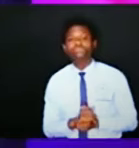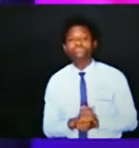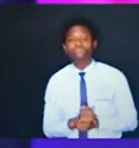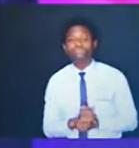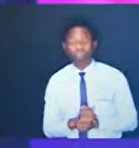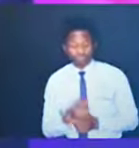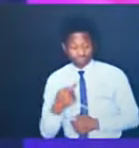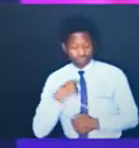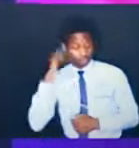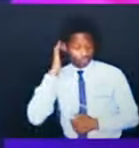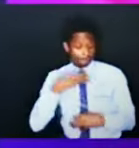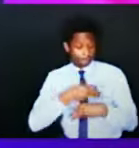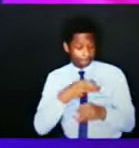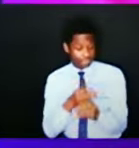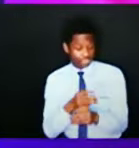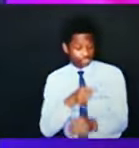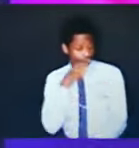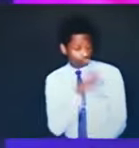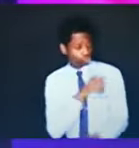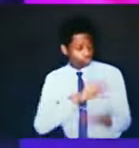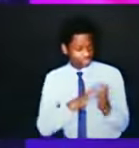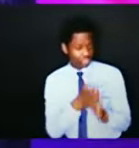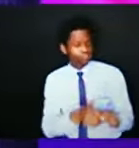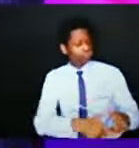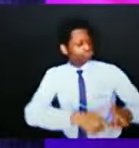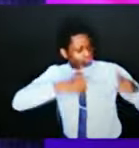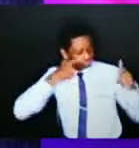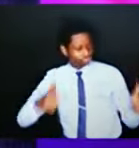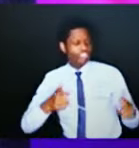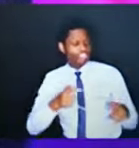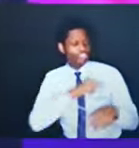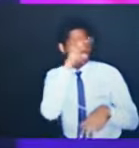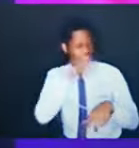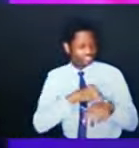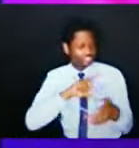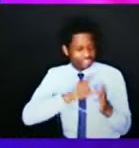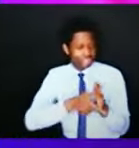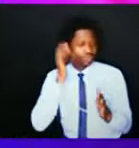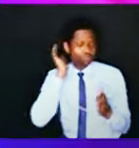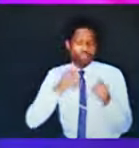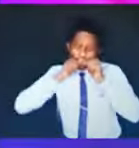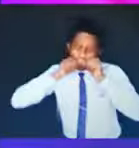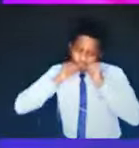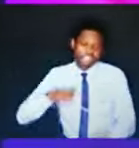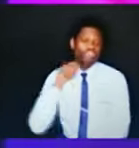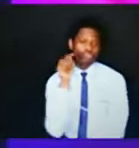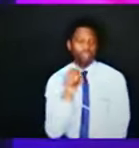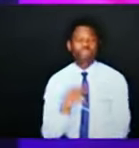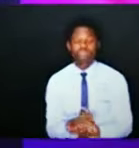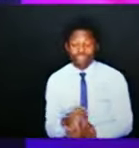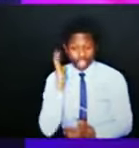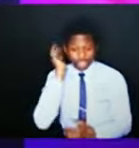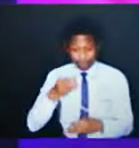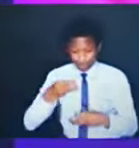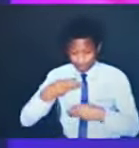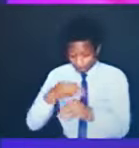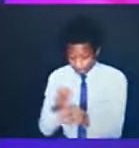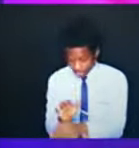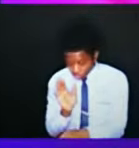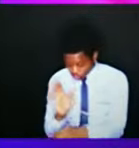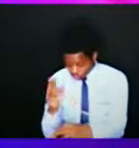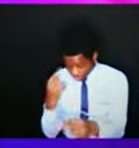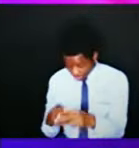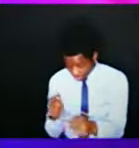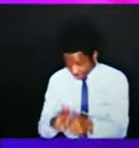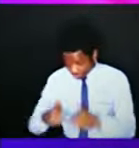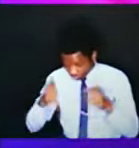Now I will make you into a great nation, and I will bless you. I will make your name great, and you